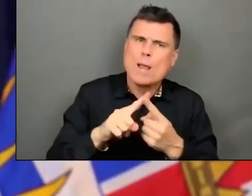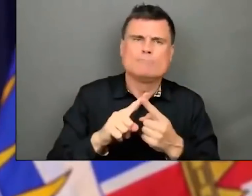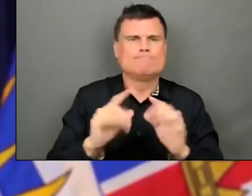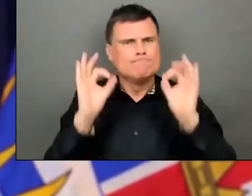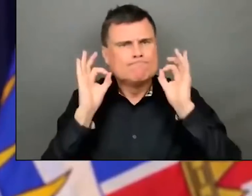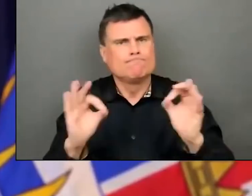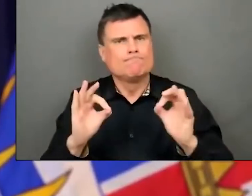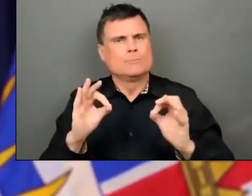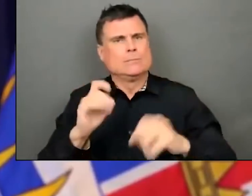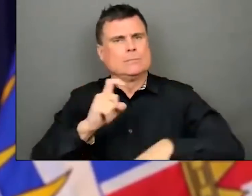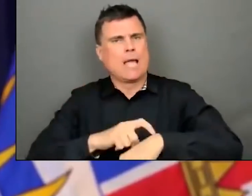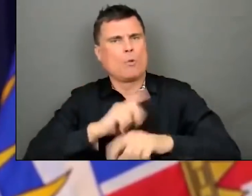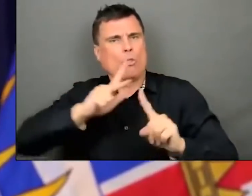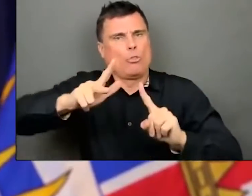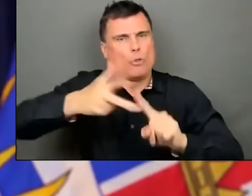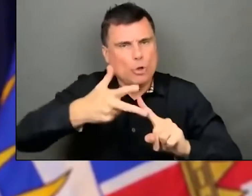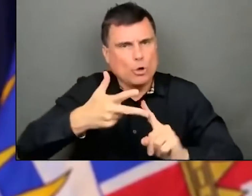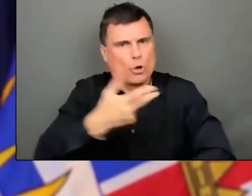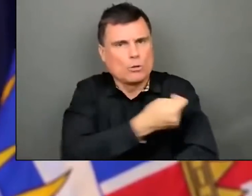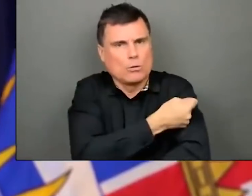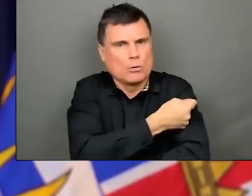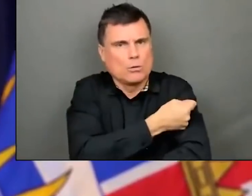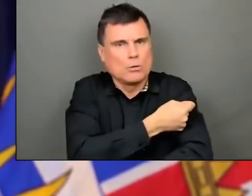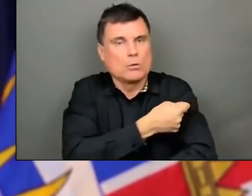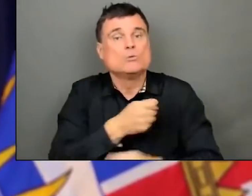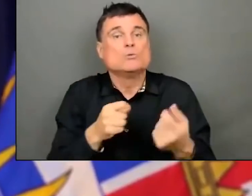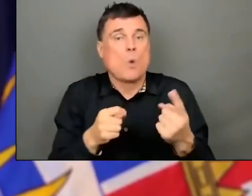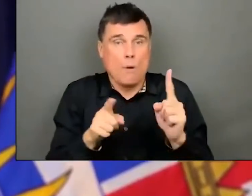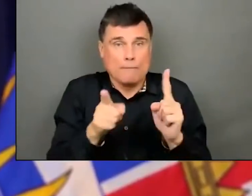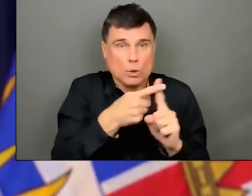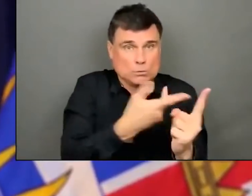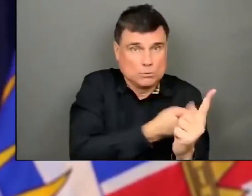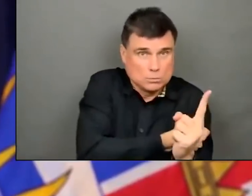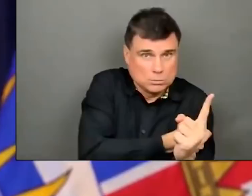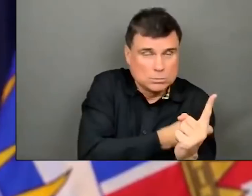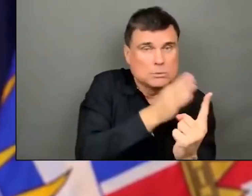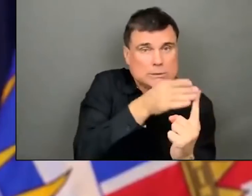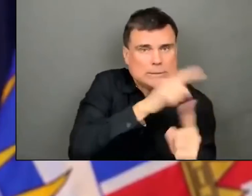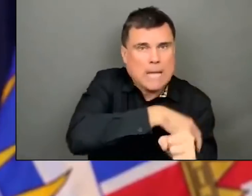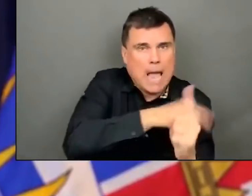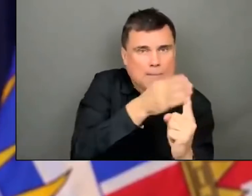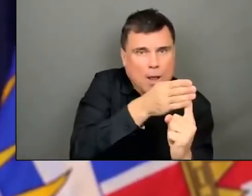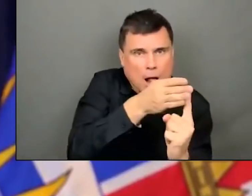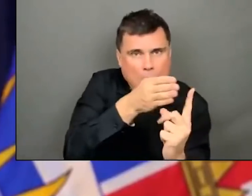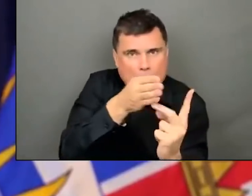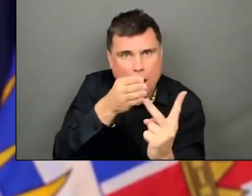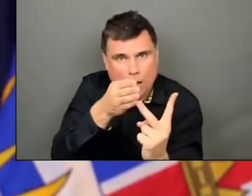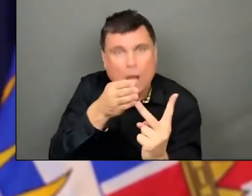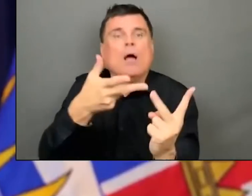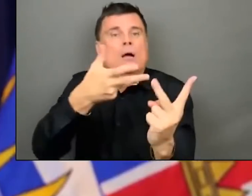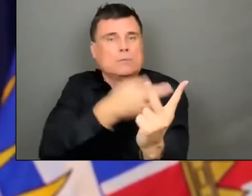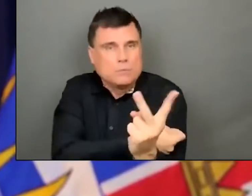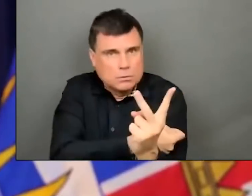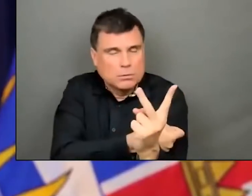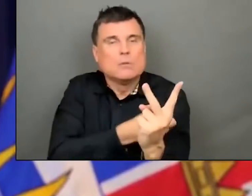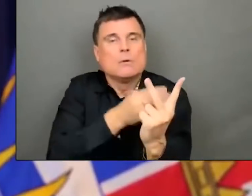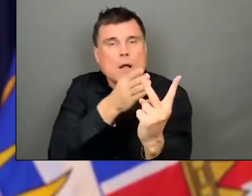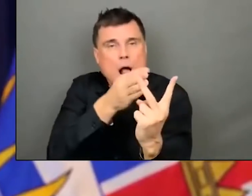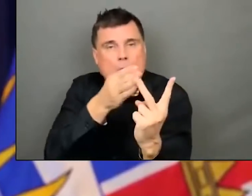are continuing to see small outbreaks, mostly small outbreaks, and I think that's important. We have a